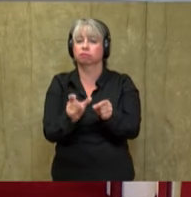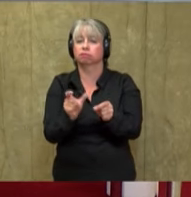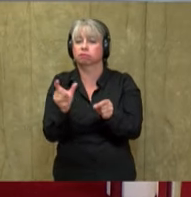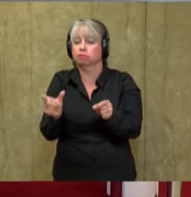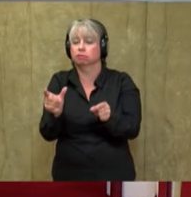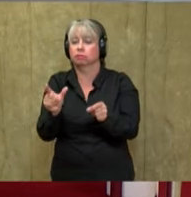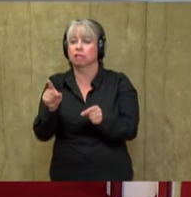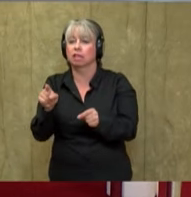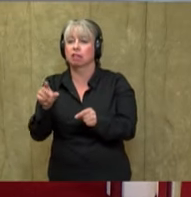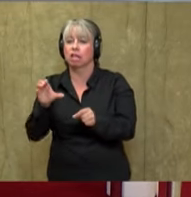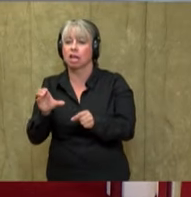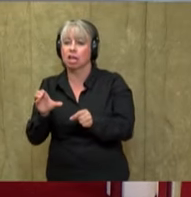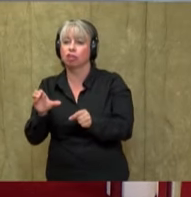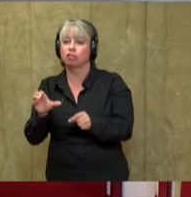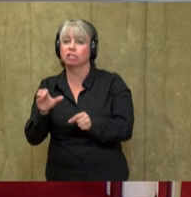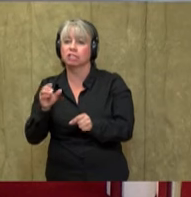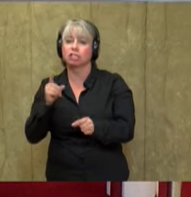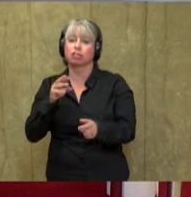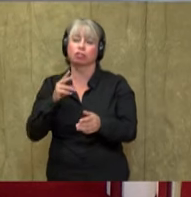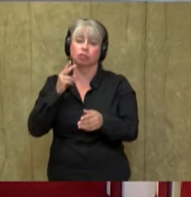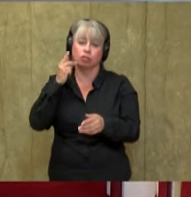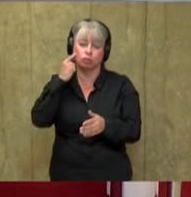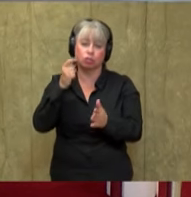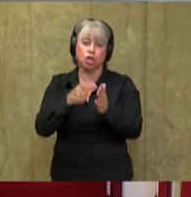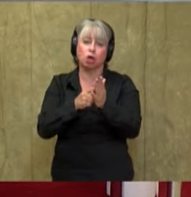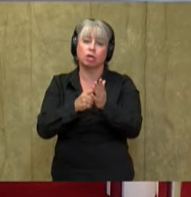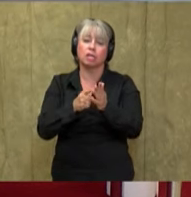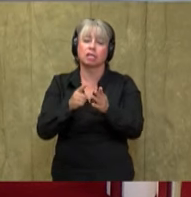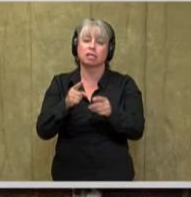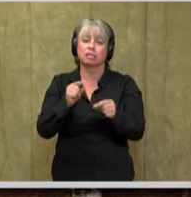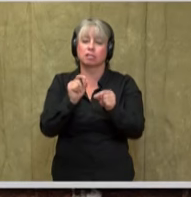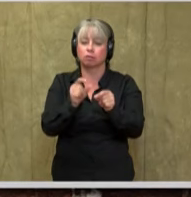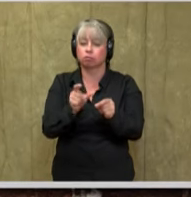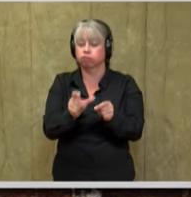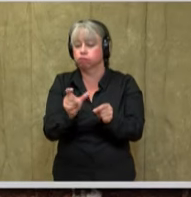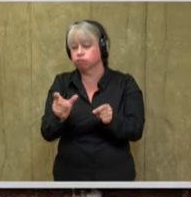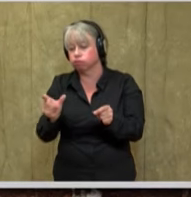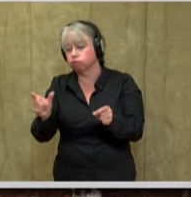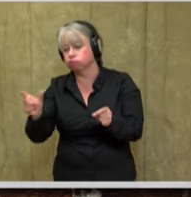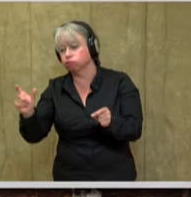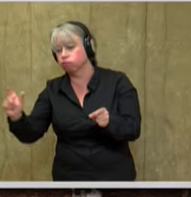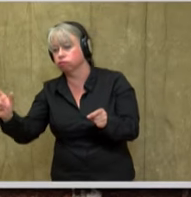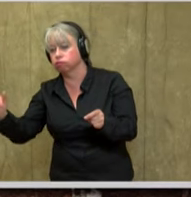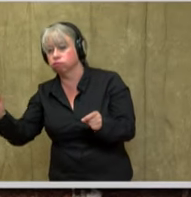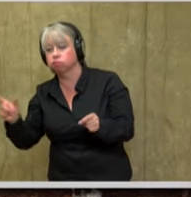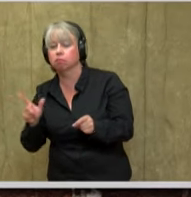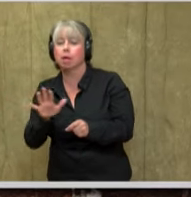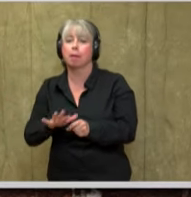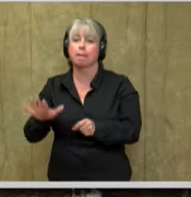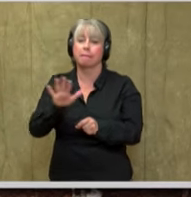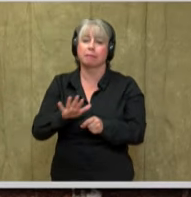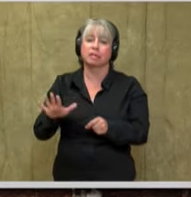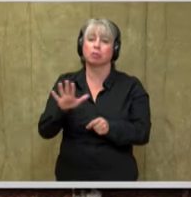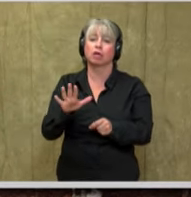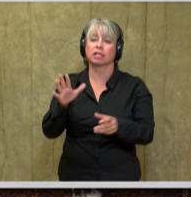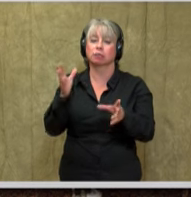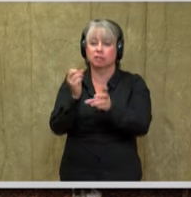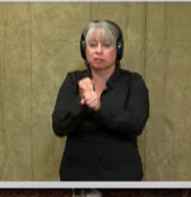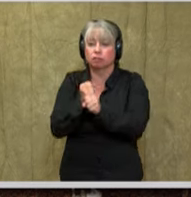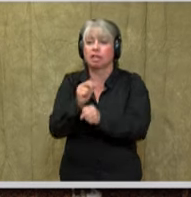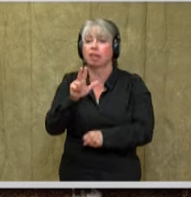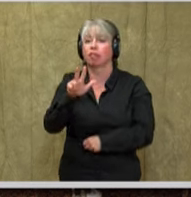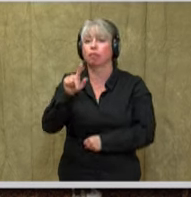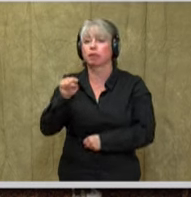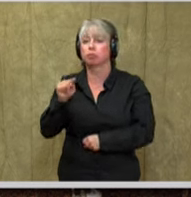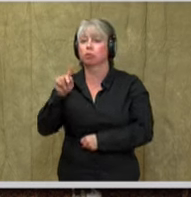put it into a calculator, you will see a long decimal expansion of pi, but the approximation is 3.14. And then we're